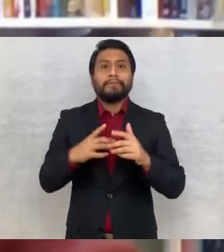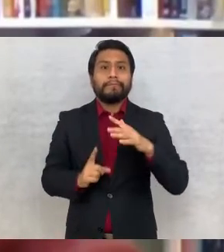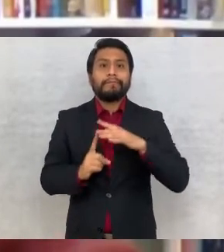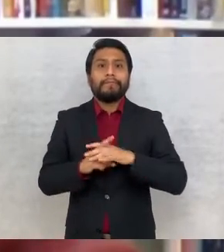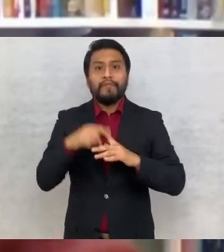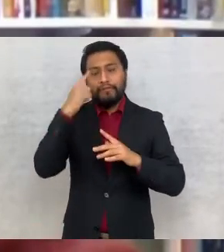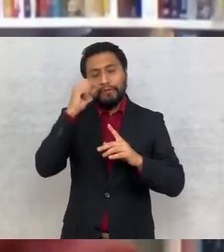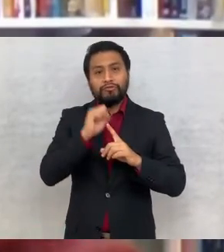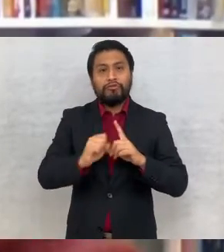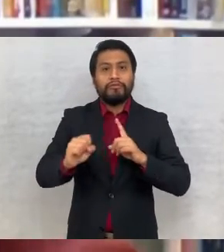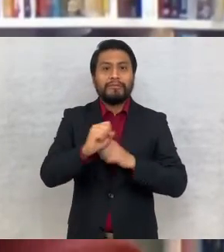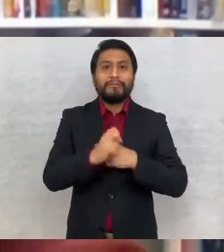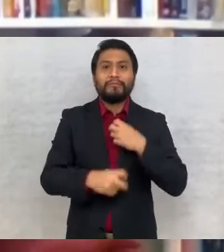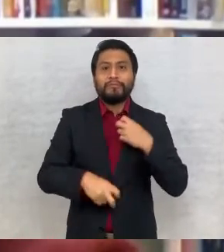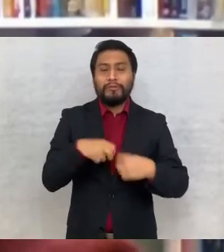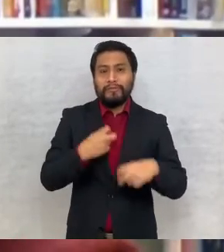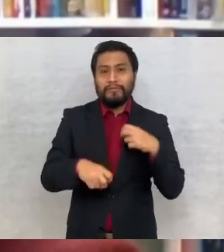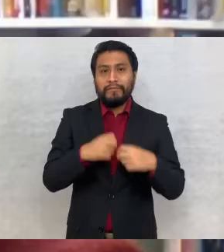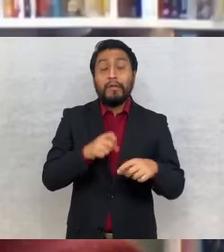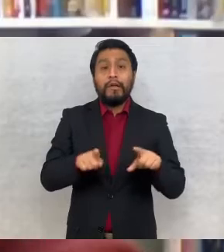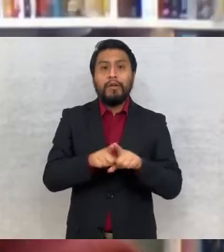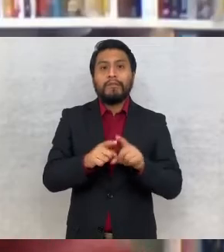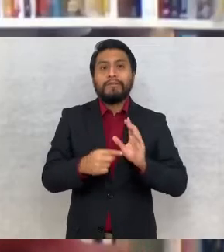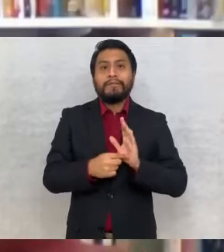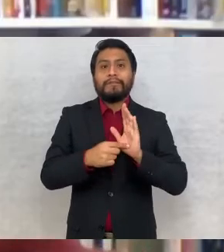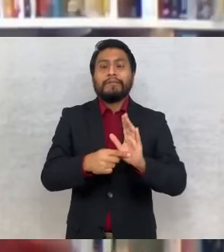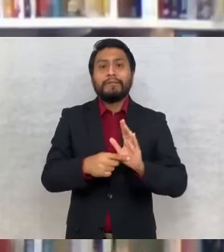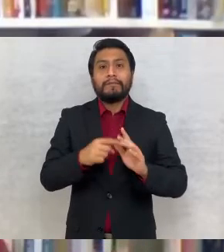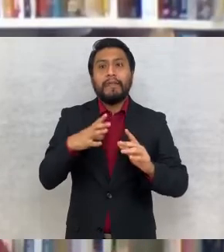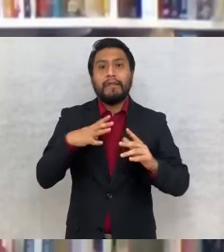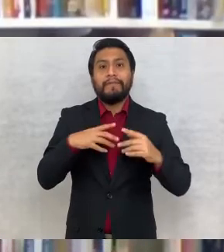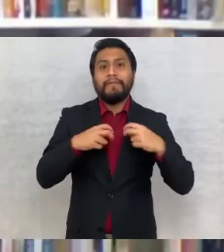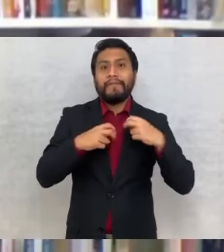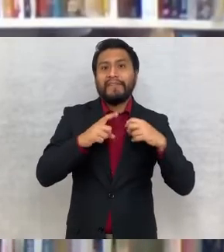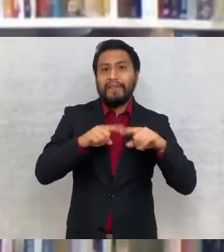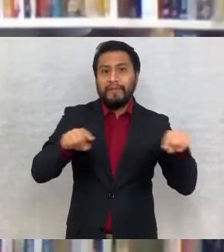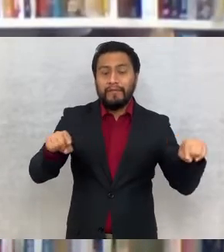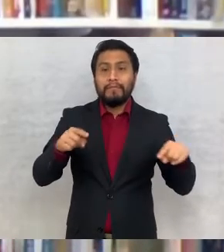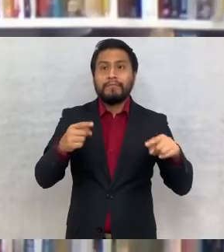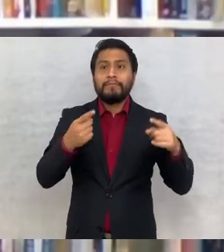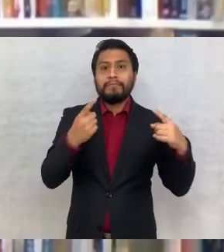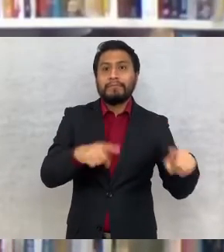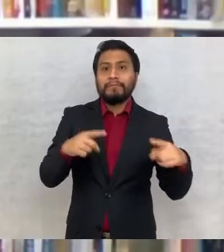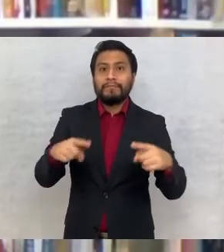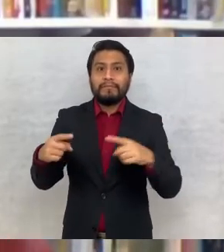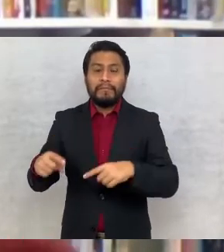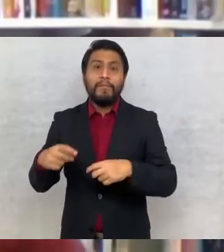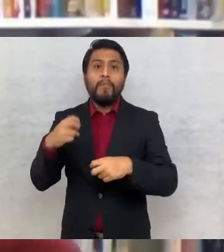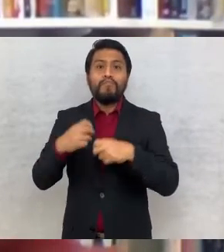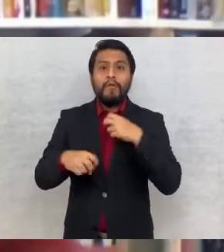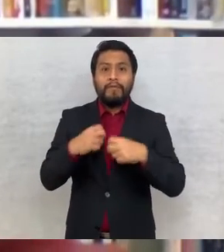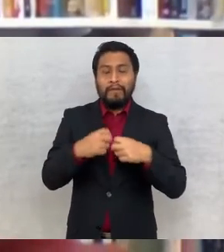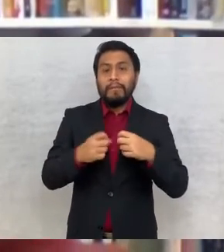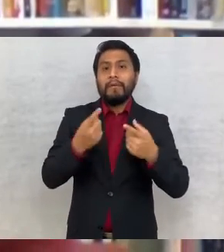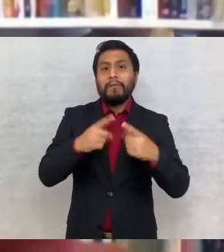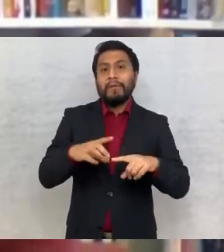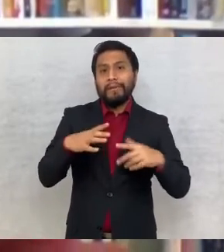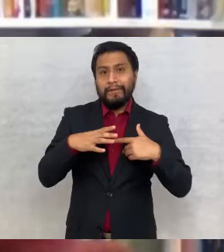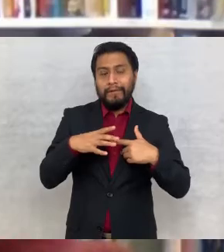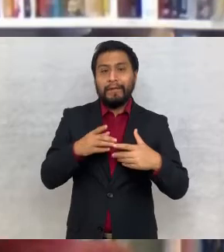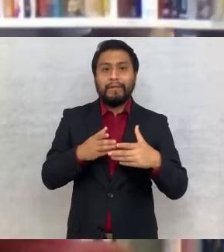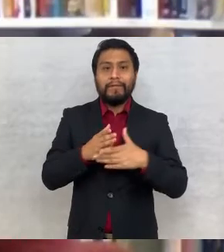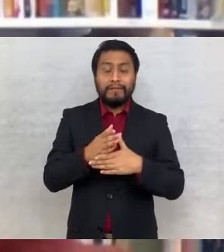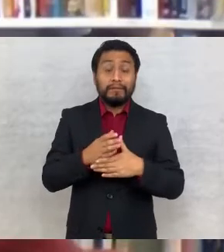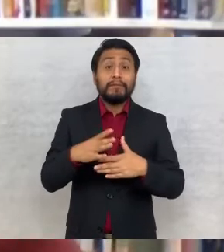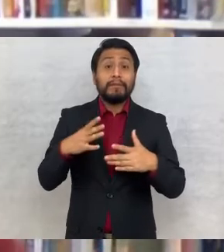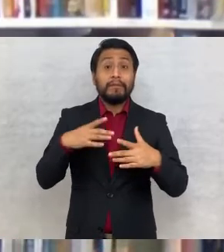of broader political and social problems, or also an expression of the way in which different moments of crisis were approached from the